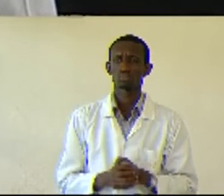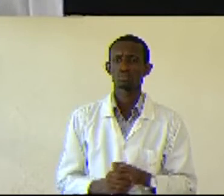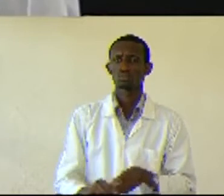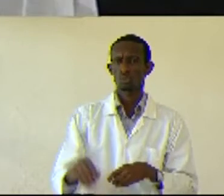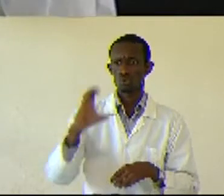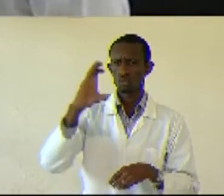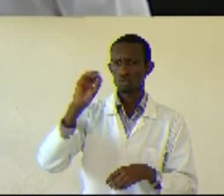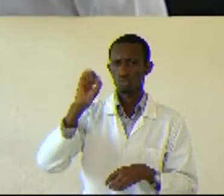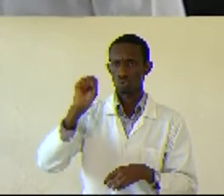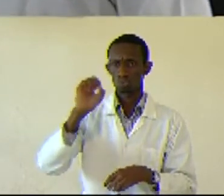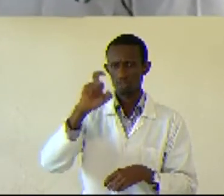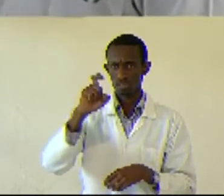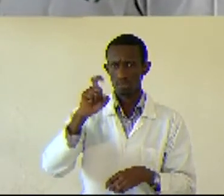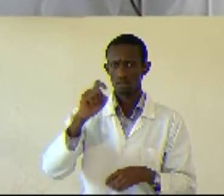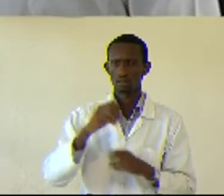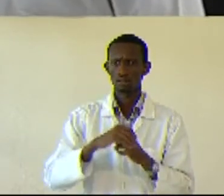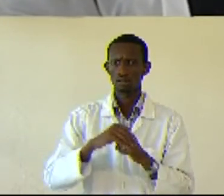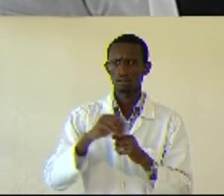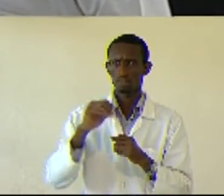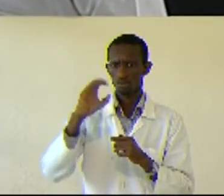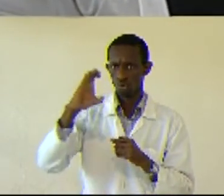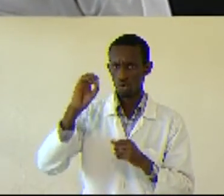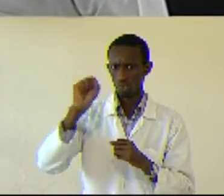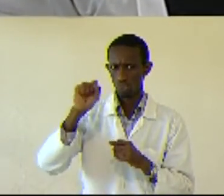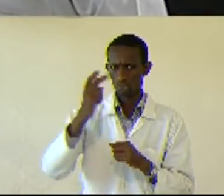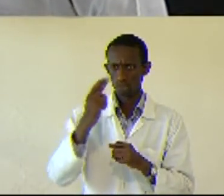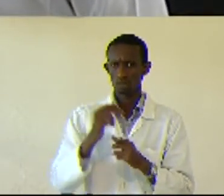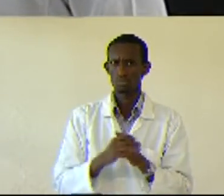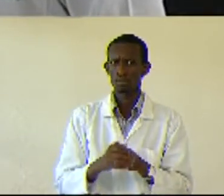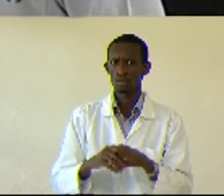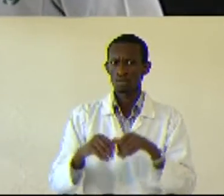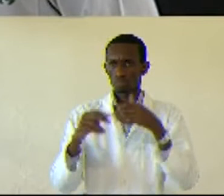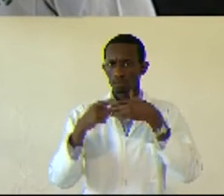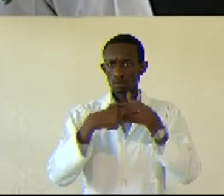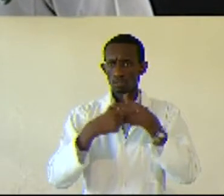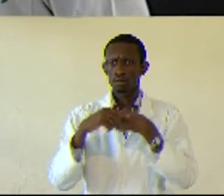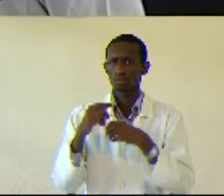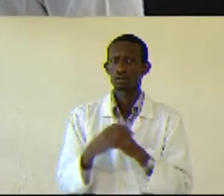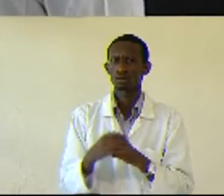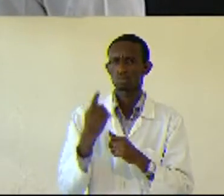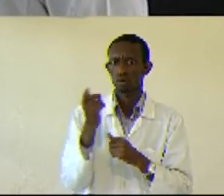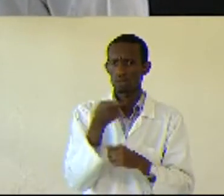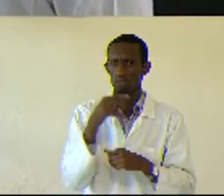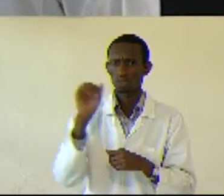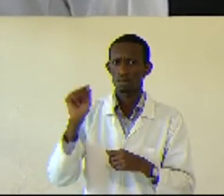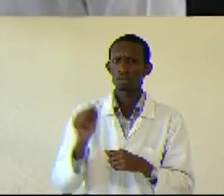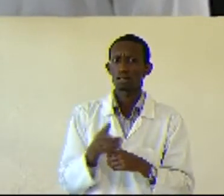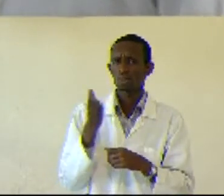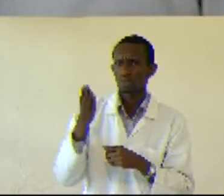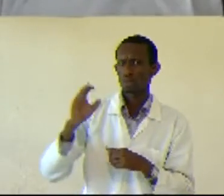cosec like that, I'll be having minus, right? And this will be